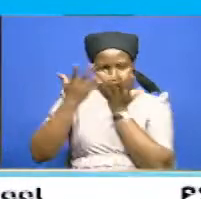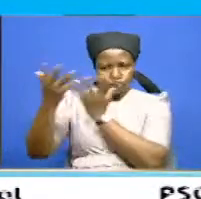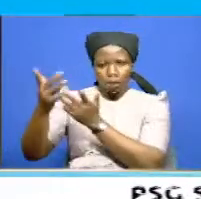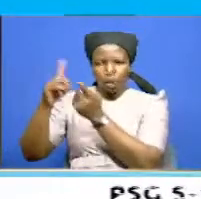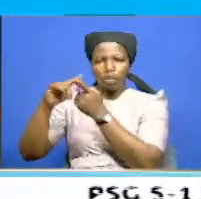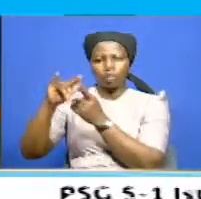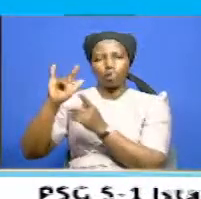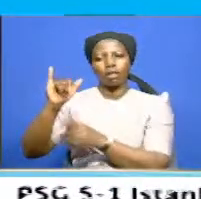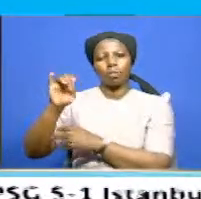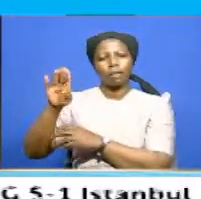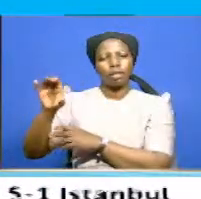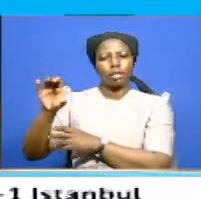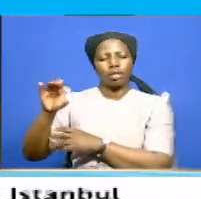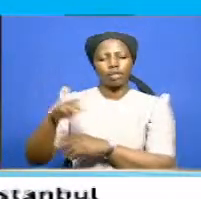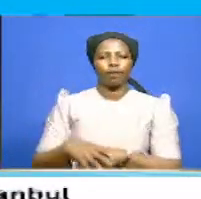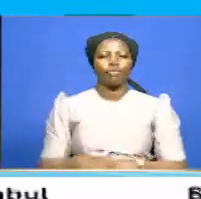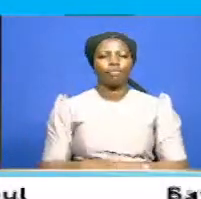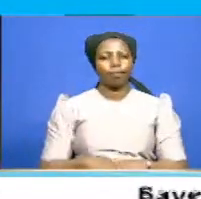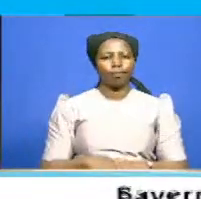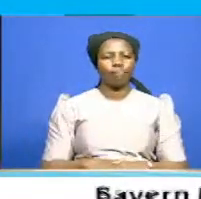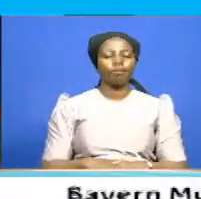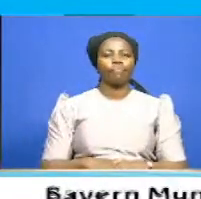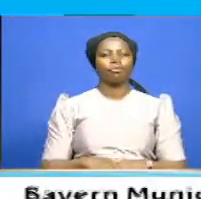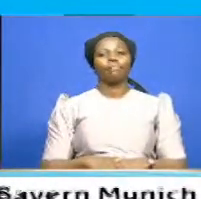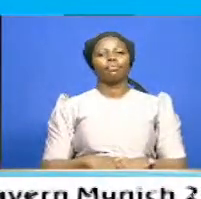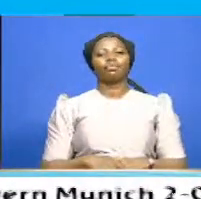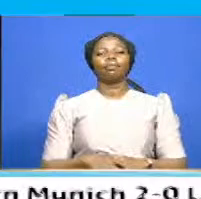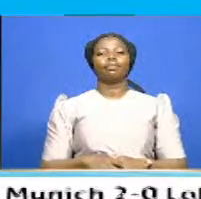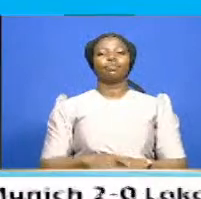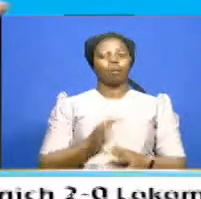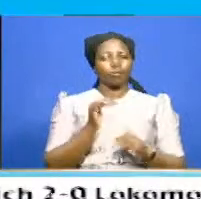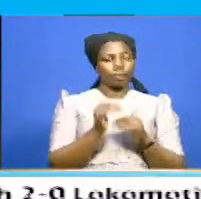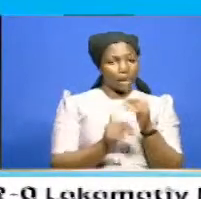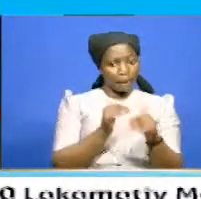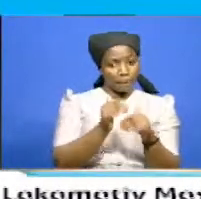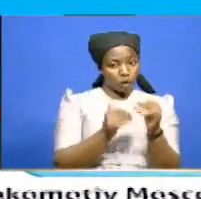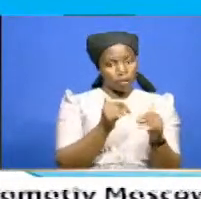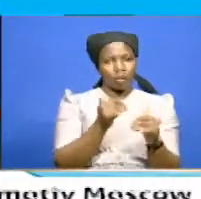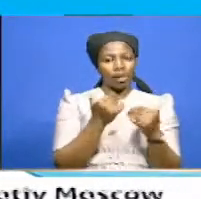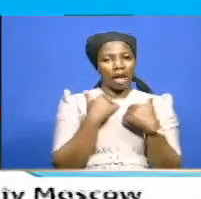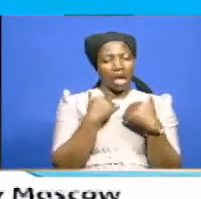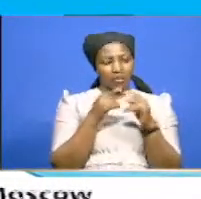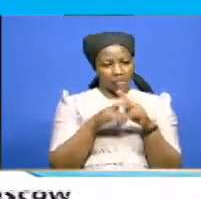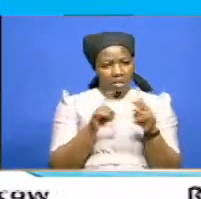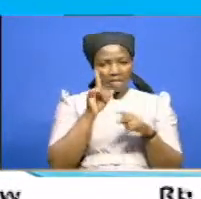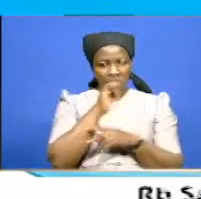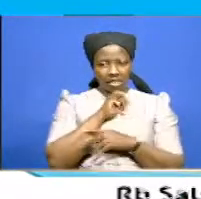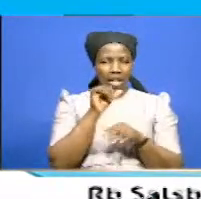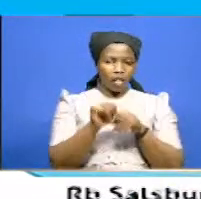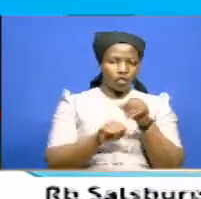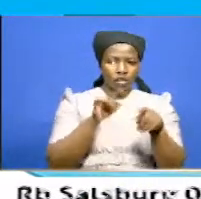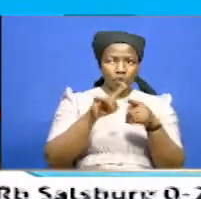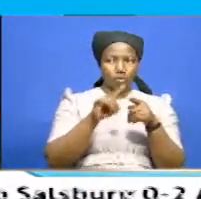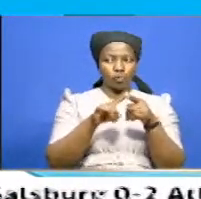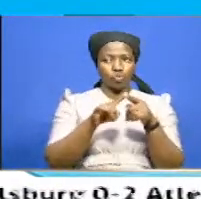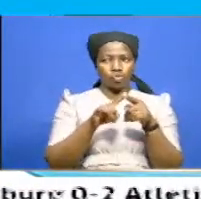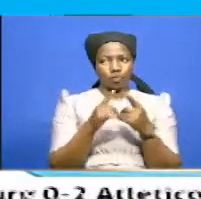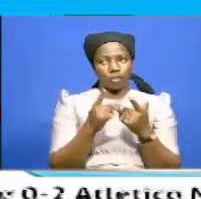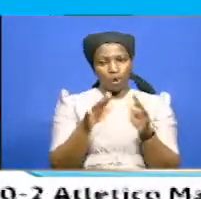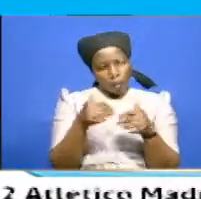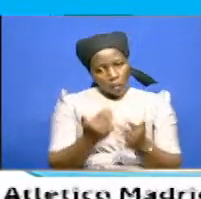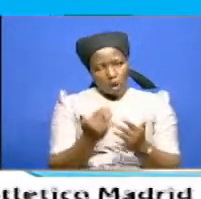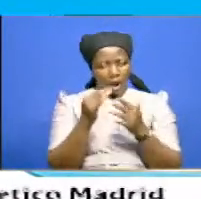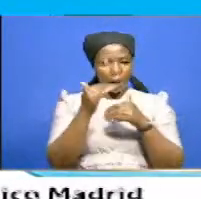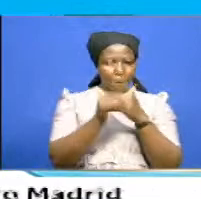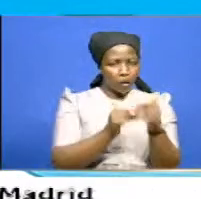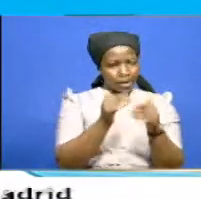at Anniversary Towers. The process has just begun according to, or is expected to begin